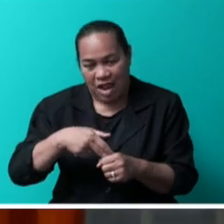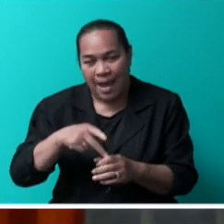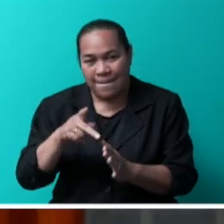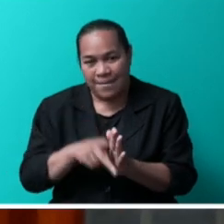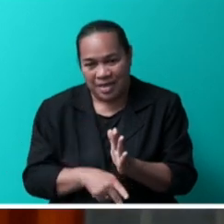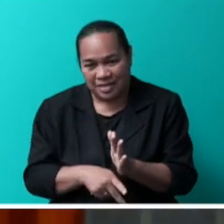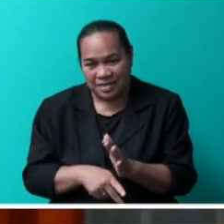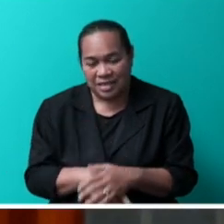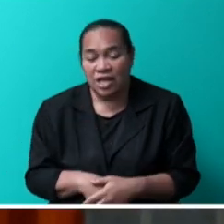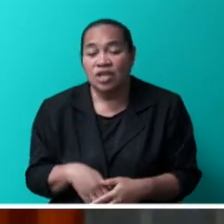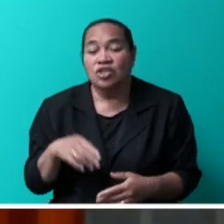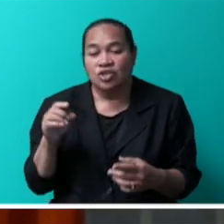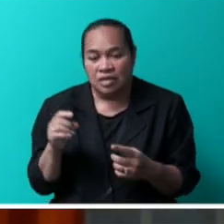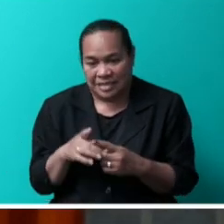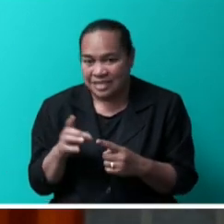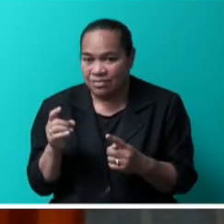a critical national asset,